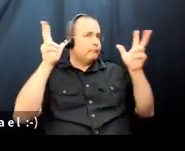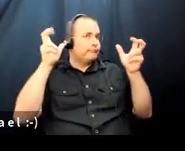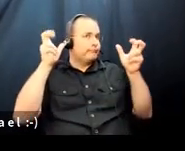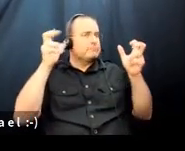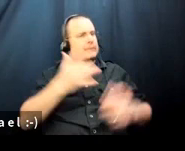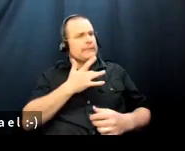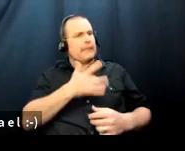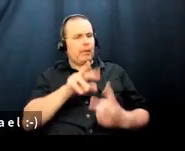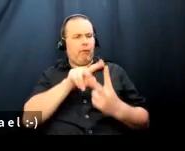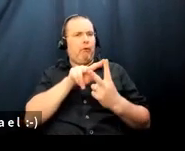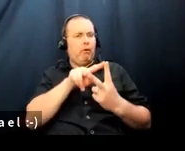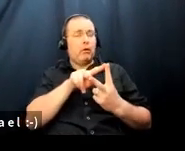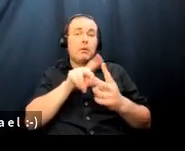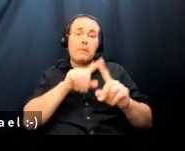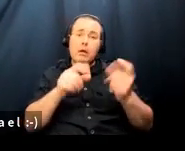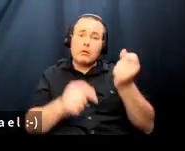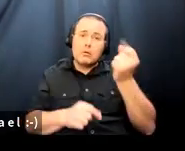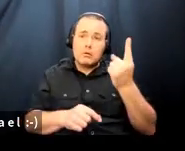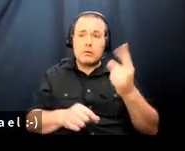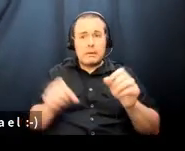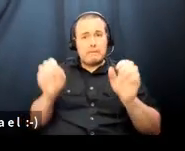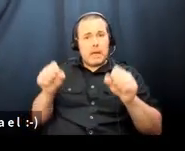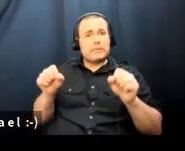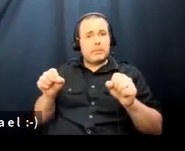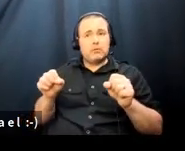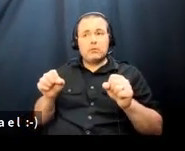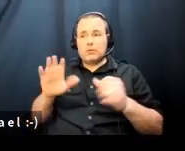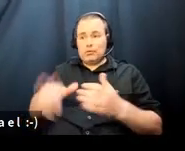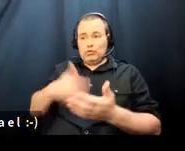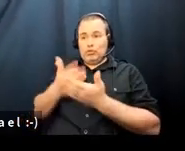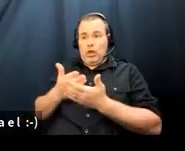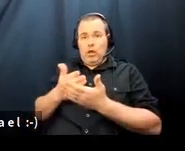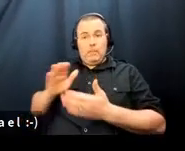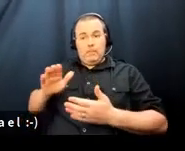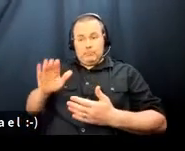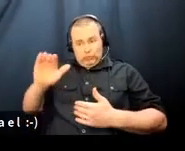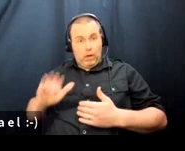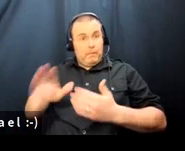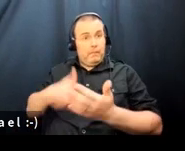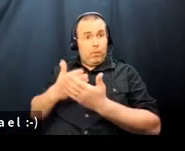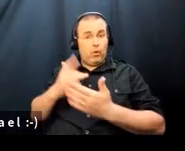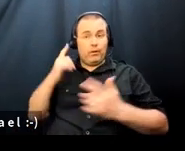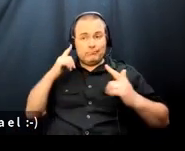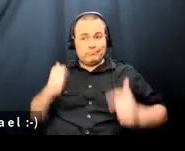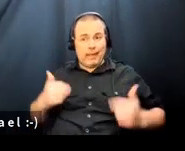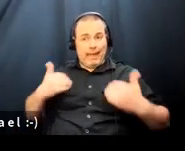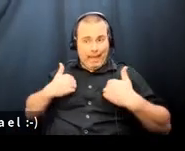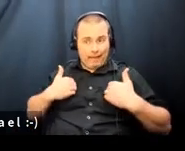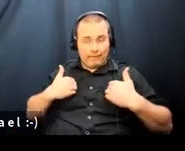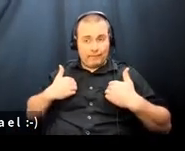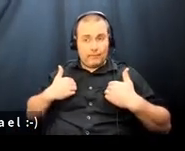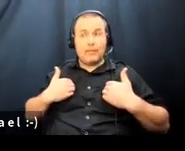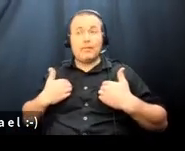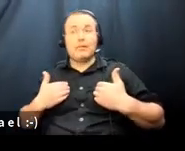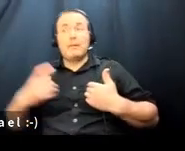But it is possible for a child who is born with a hearing loss to have a brain that's born